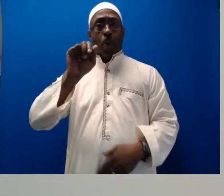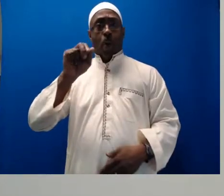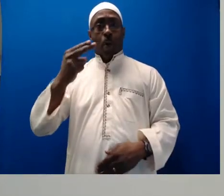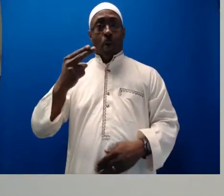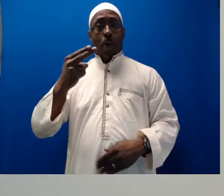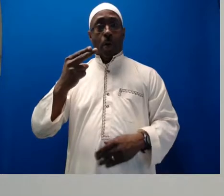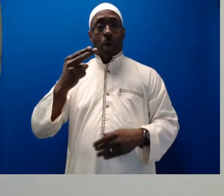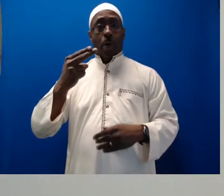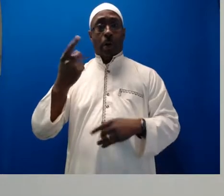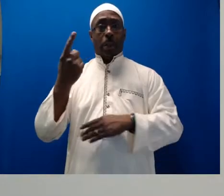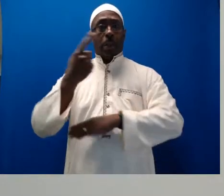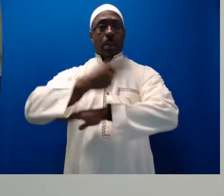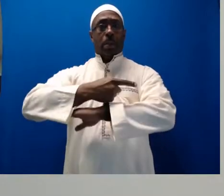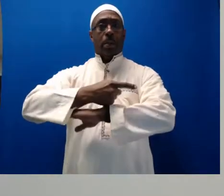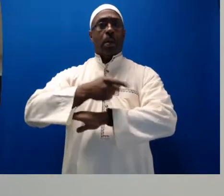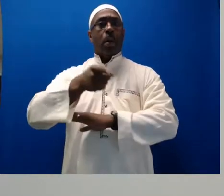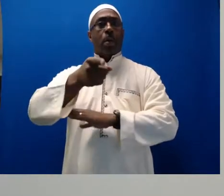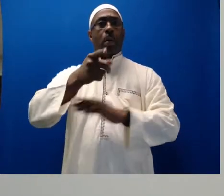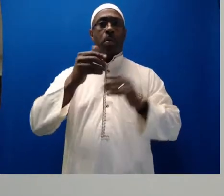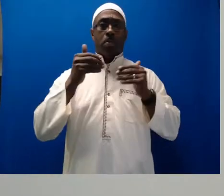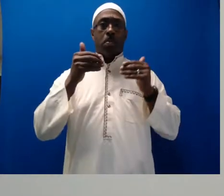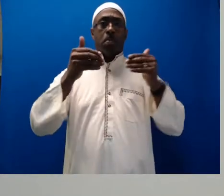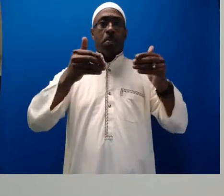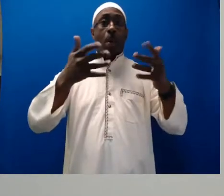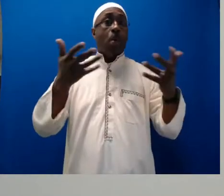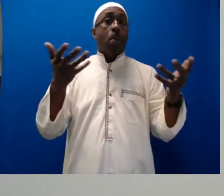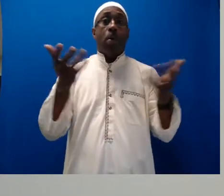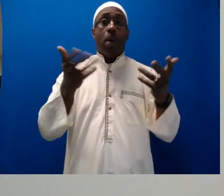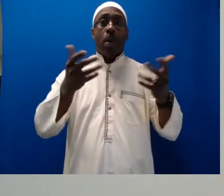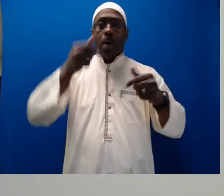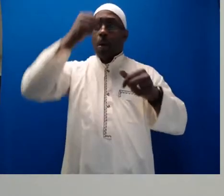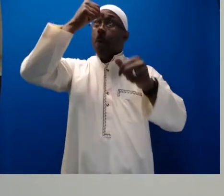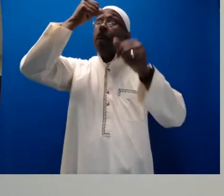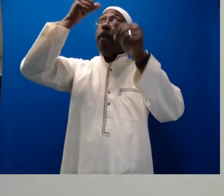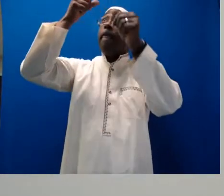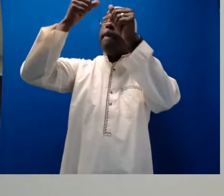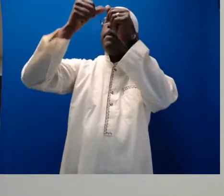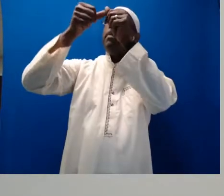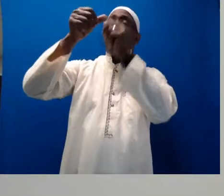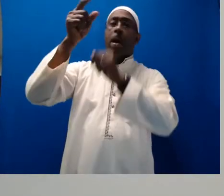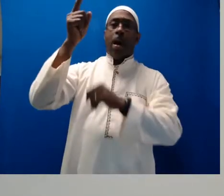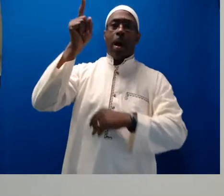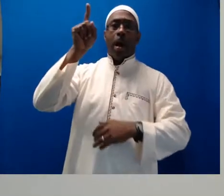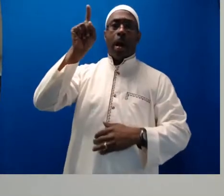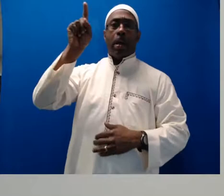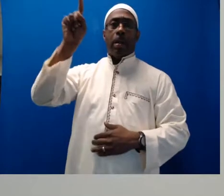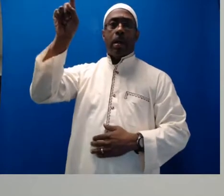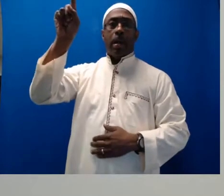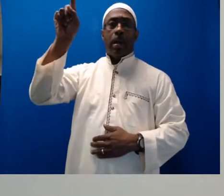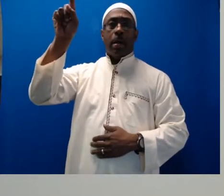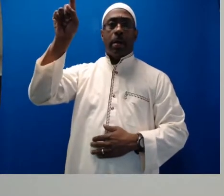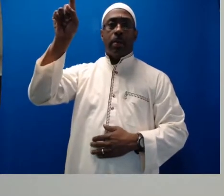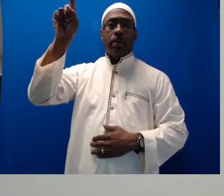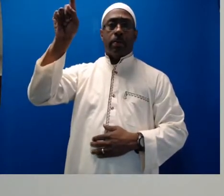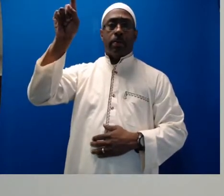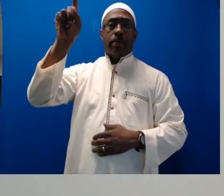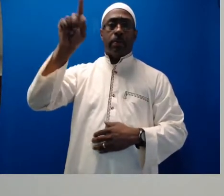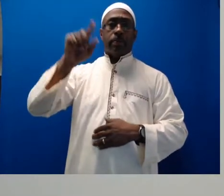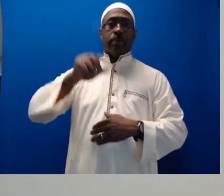then proceed to the remembrance of Allah and leave off trade.